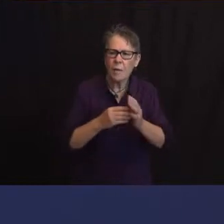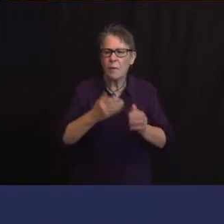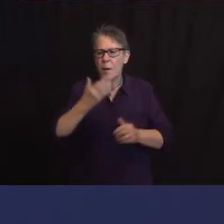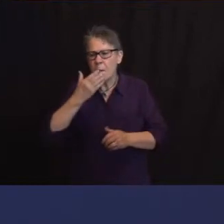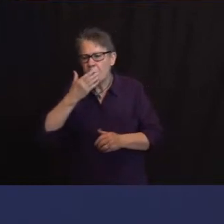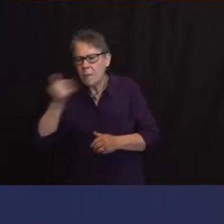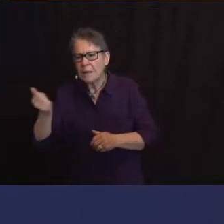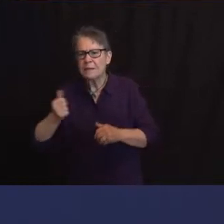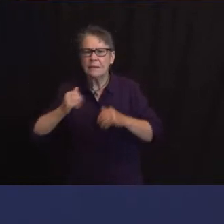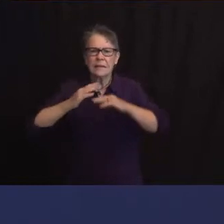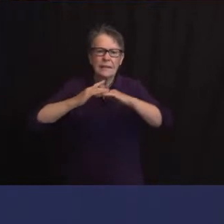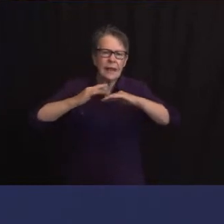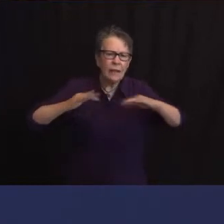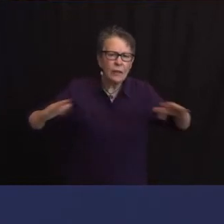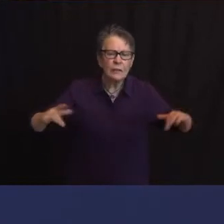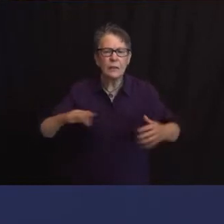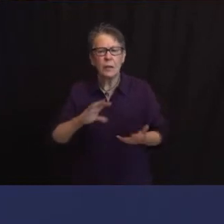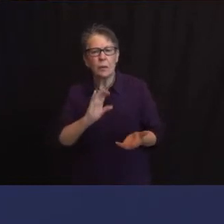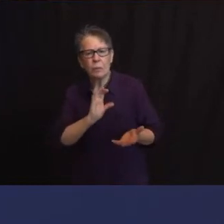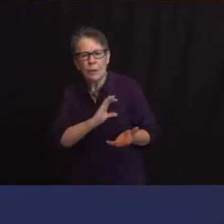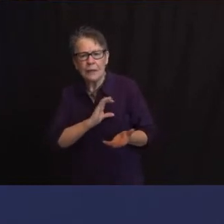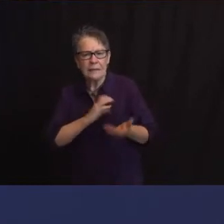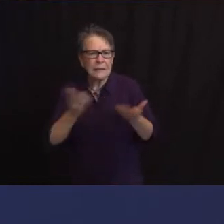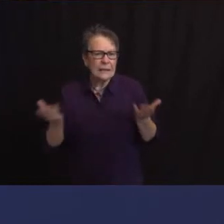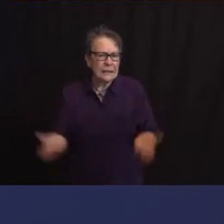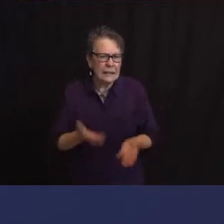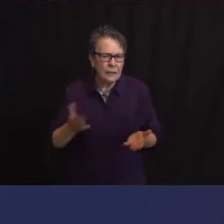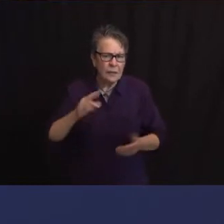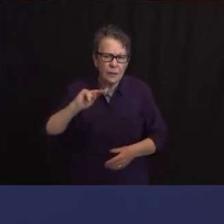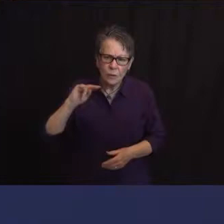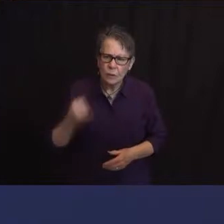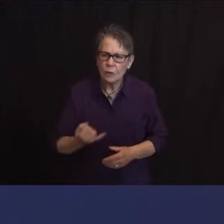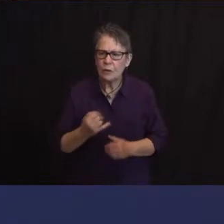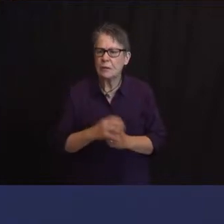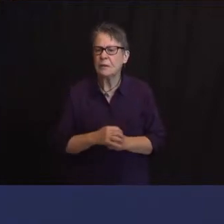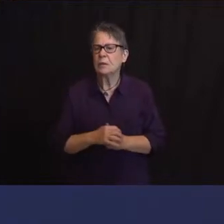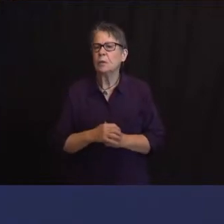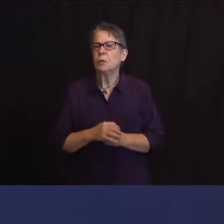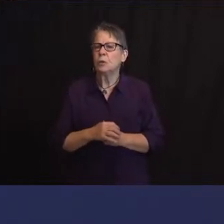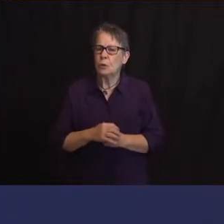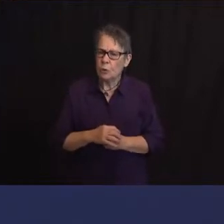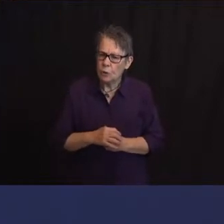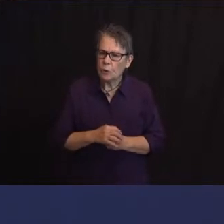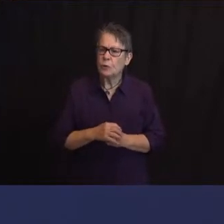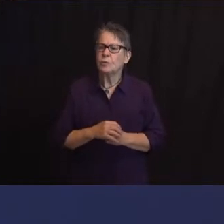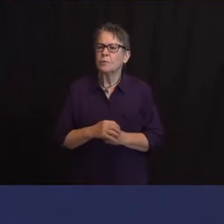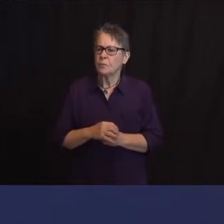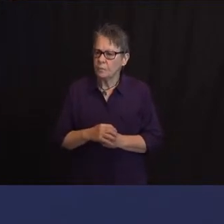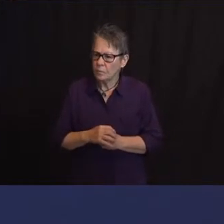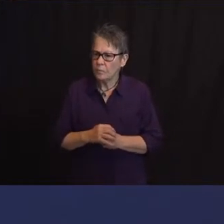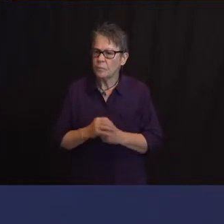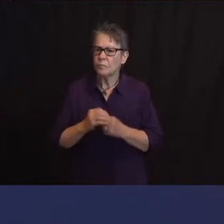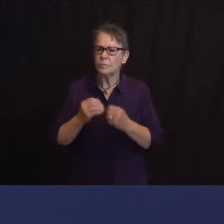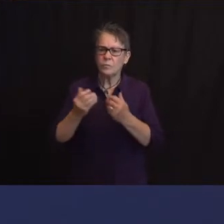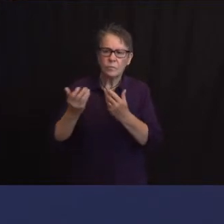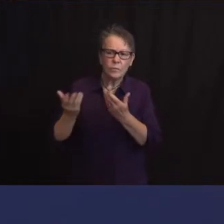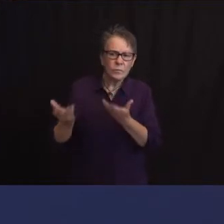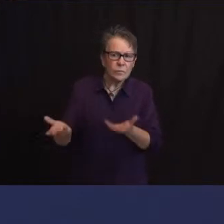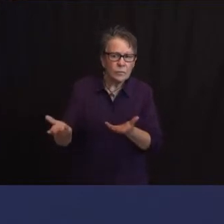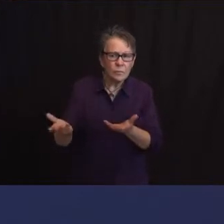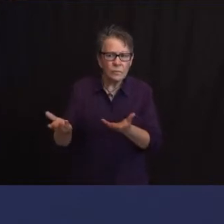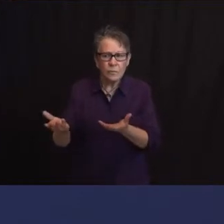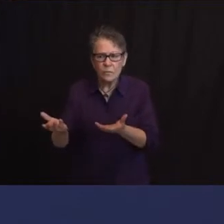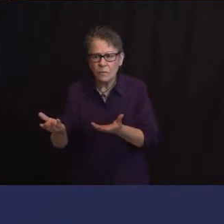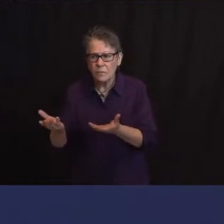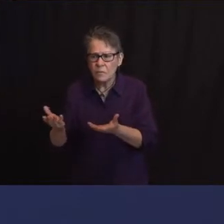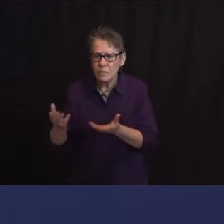of troopers coming up through the ranks as possible. Would love to give you another shot to promote shamelessly signing up to